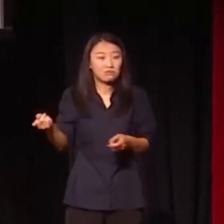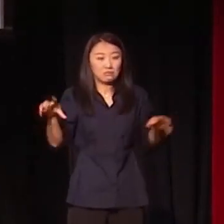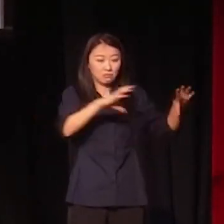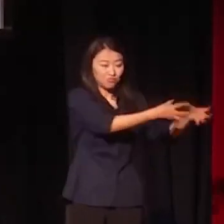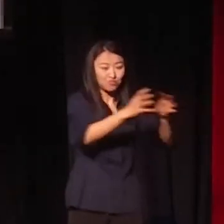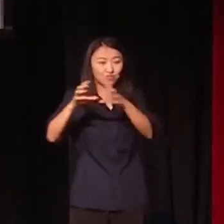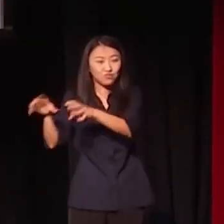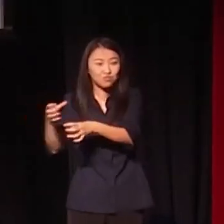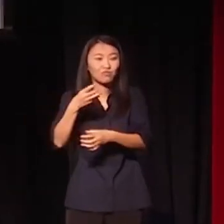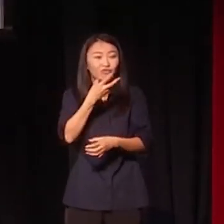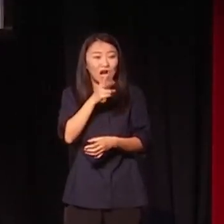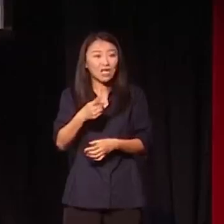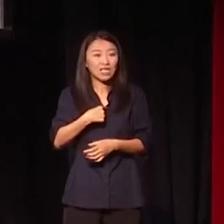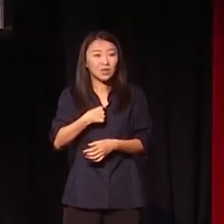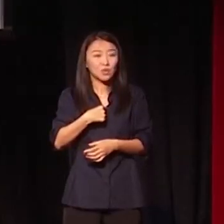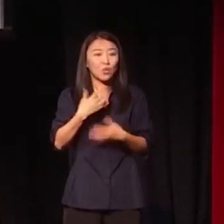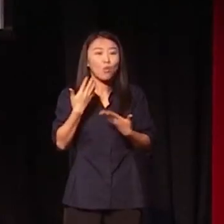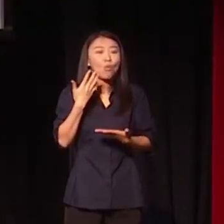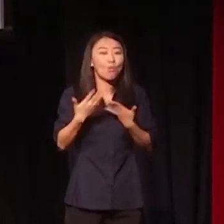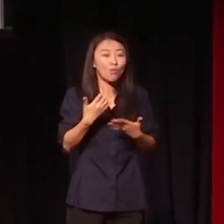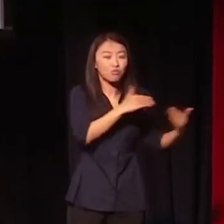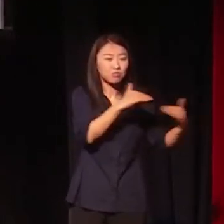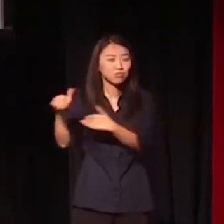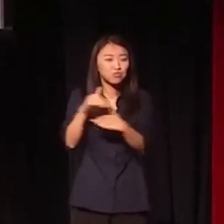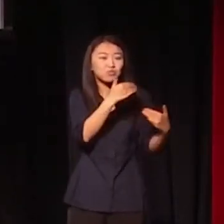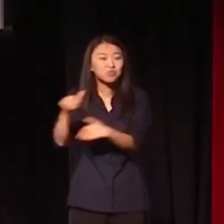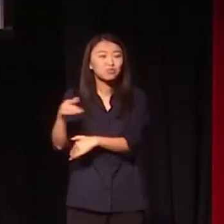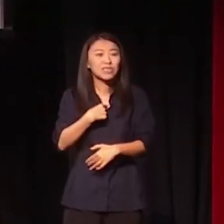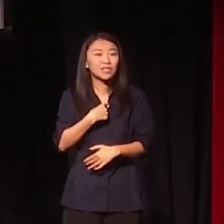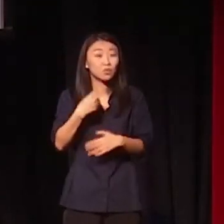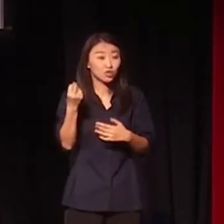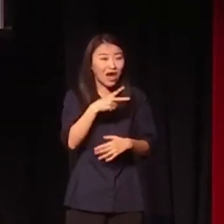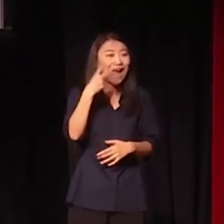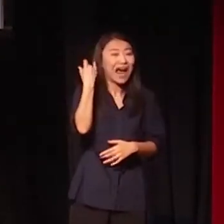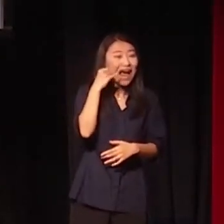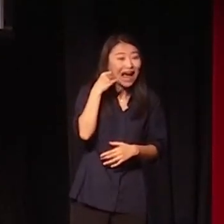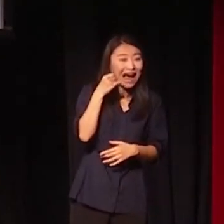a deaf person might be the only deaf person in their family, because it's not always genetic.